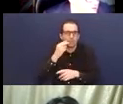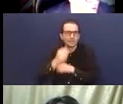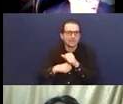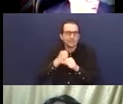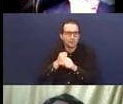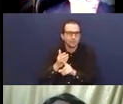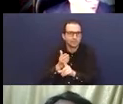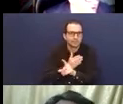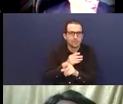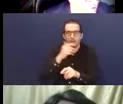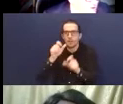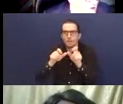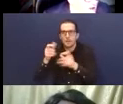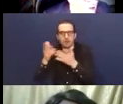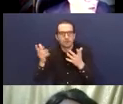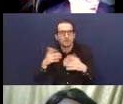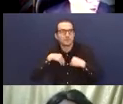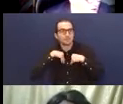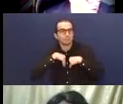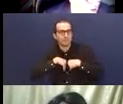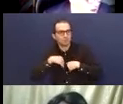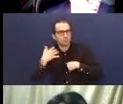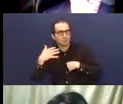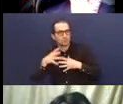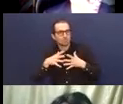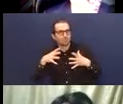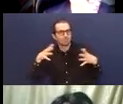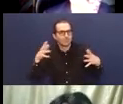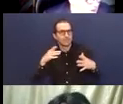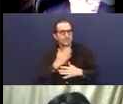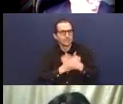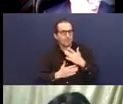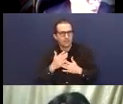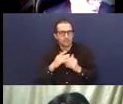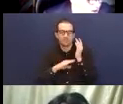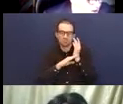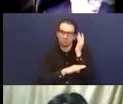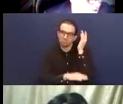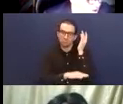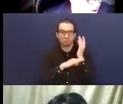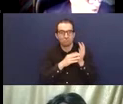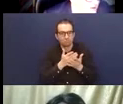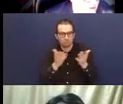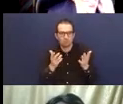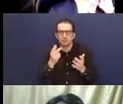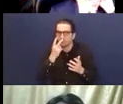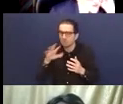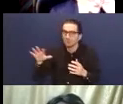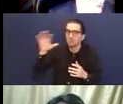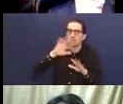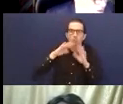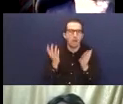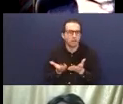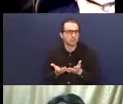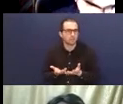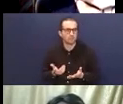because food is safe for other children and household members. A study over 19,000 people in